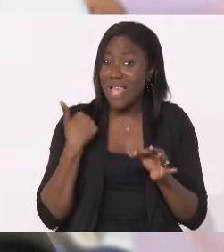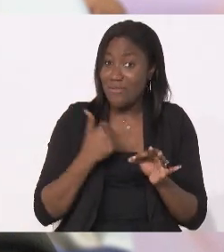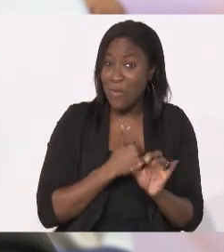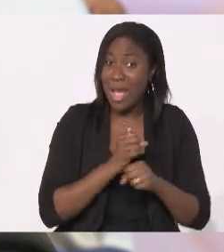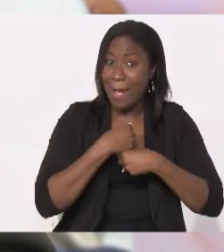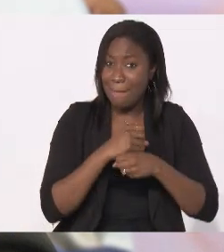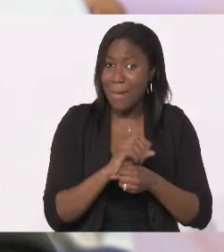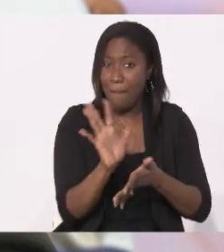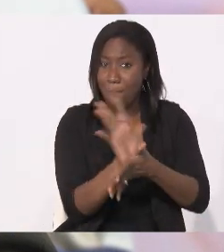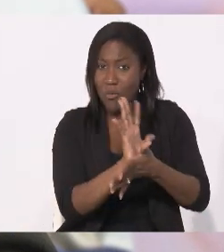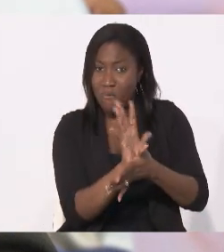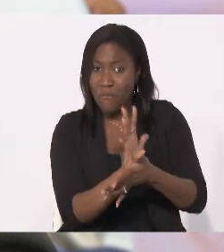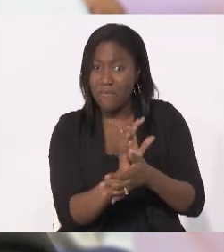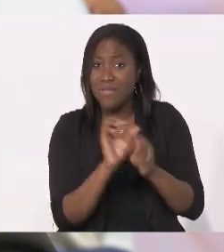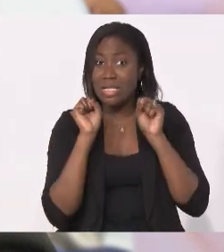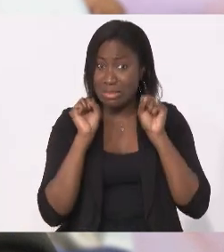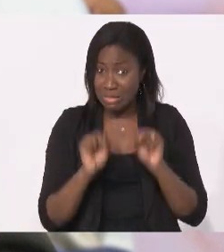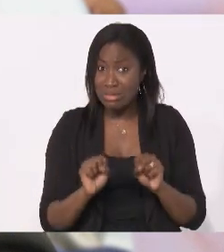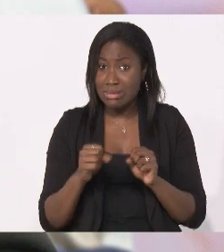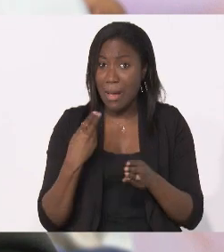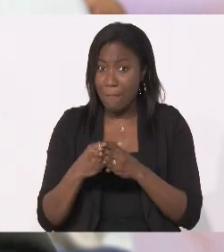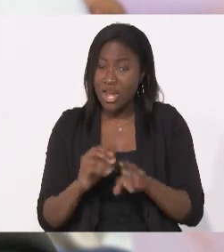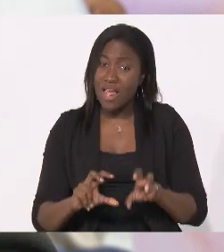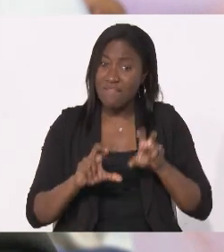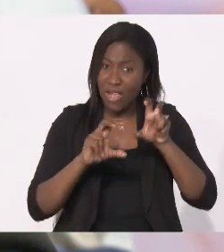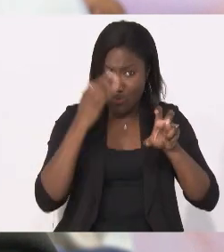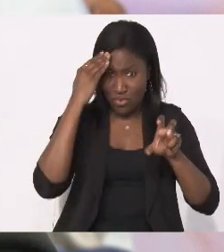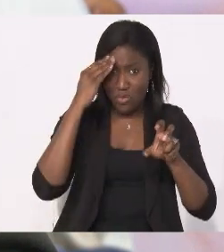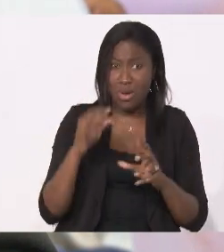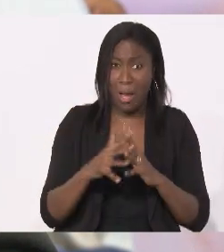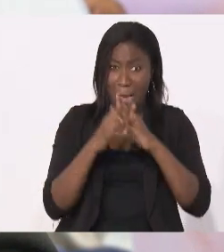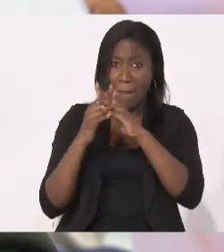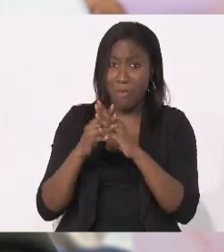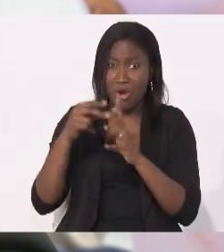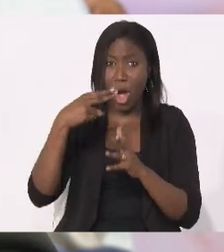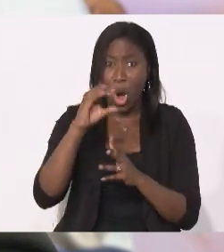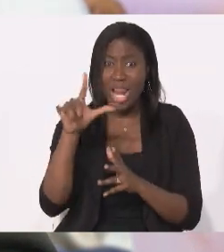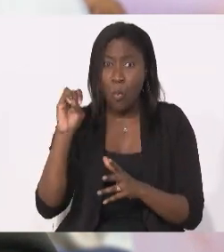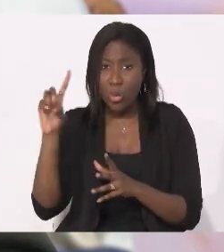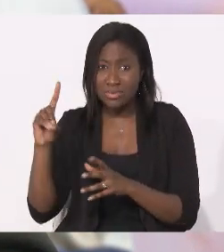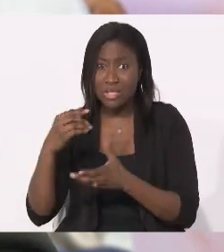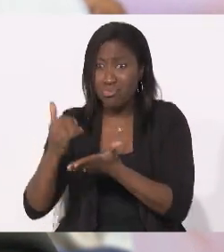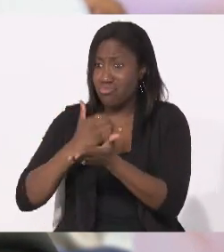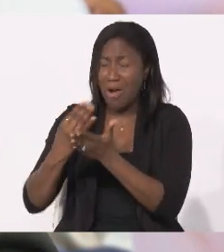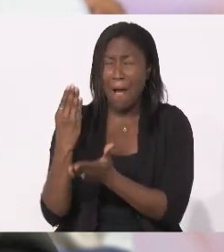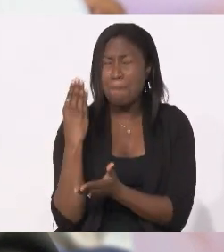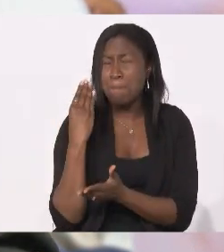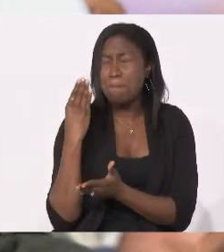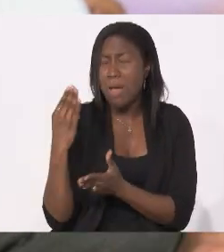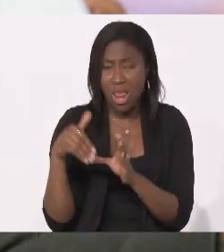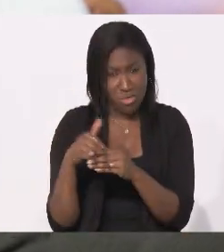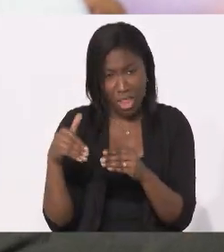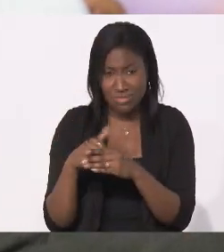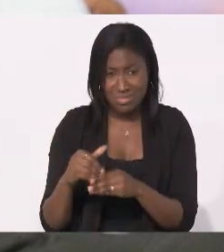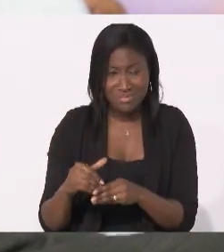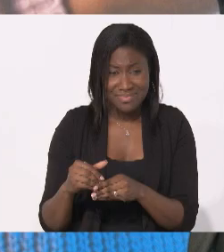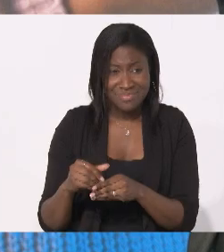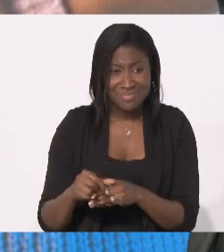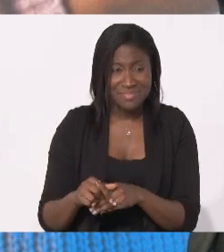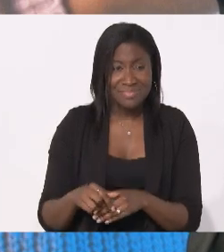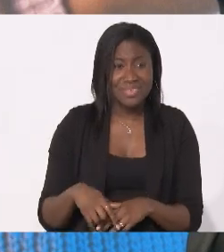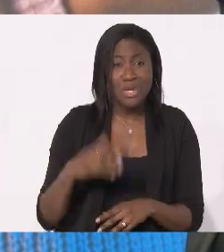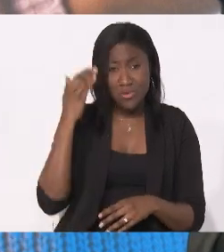about the commercial side of film. Millions of dollars. So they keep separating it. Oh, no, it's a commercial, it's not a film.